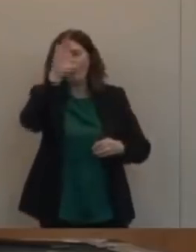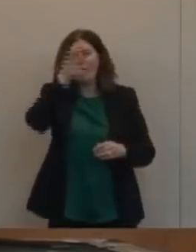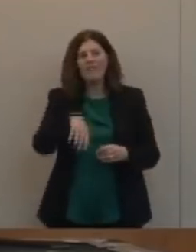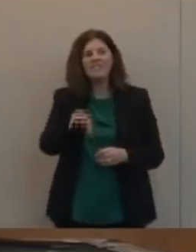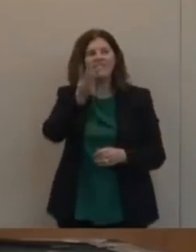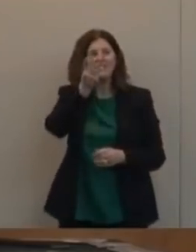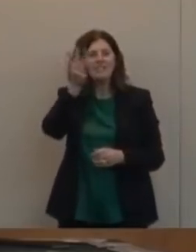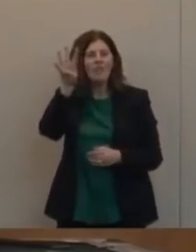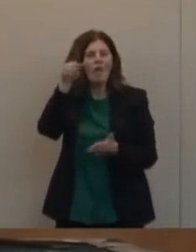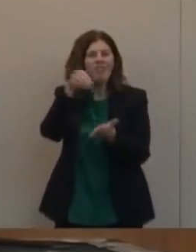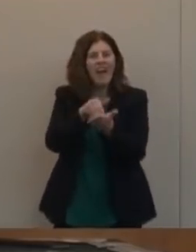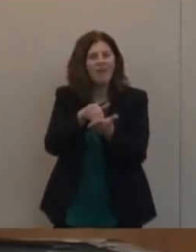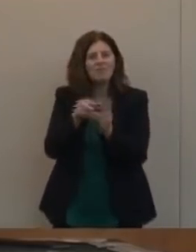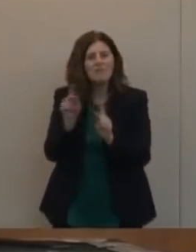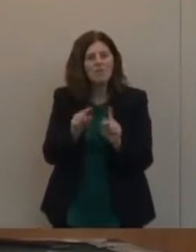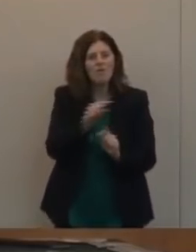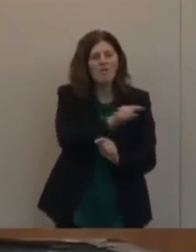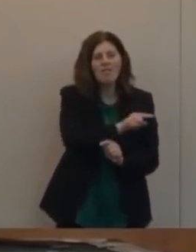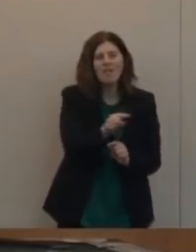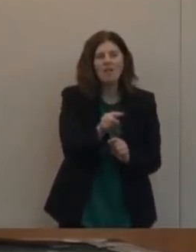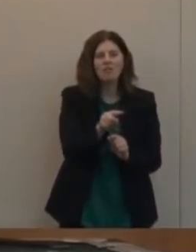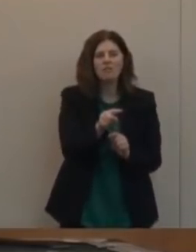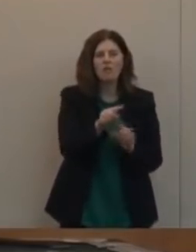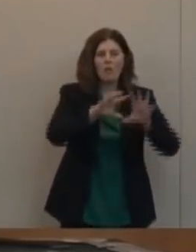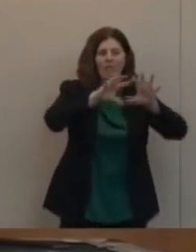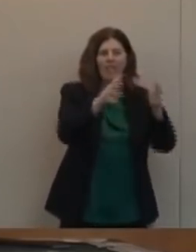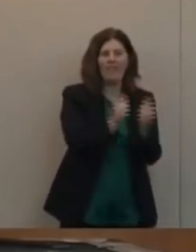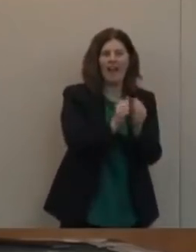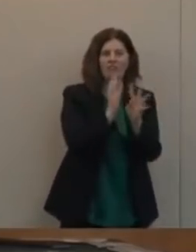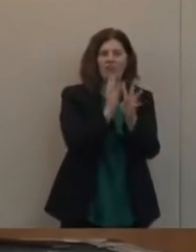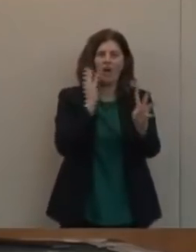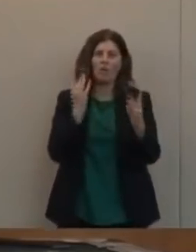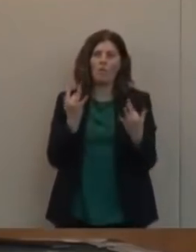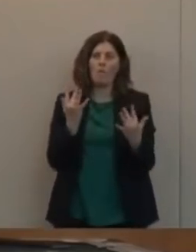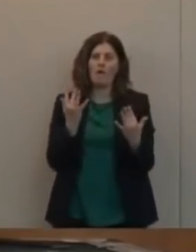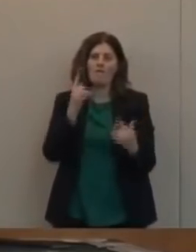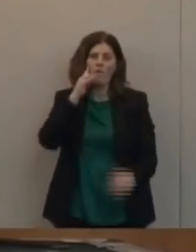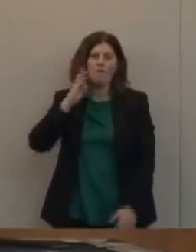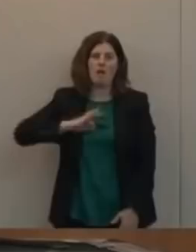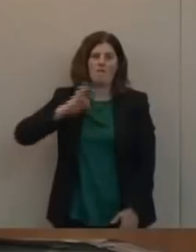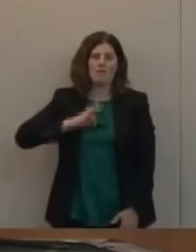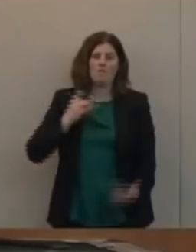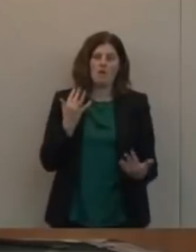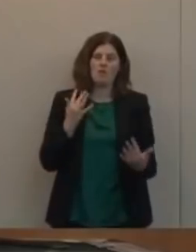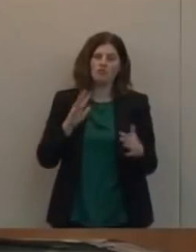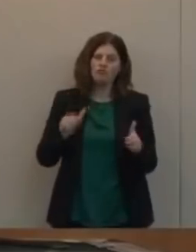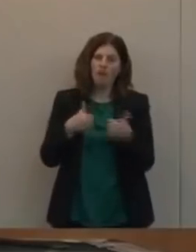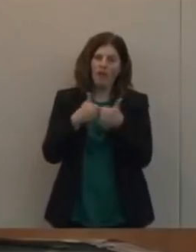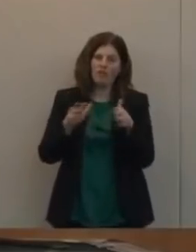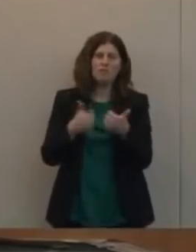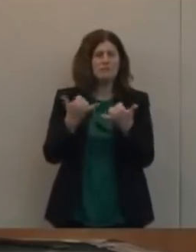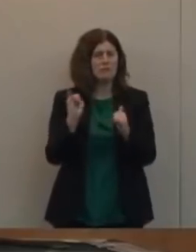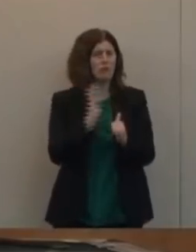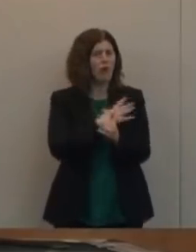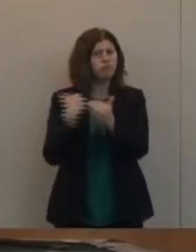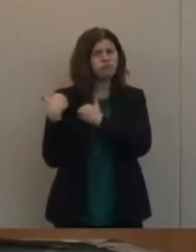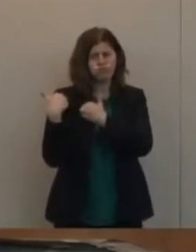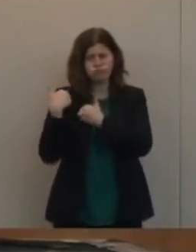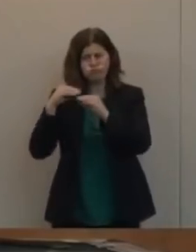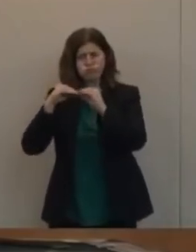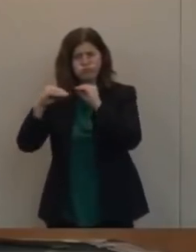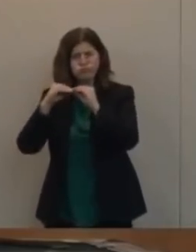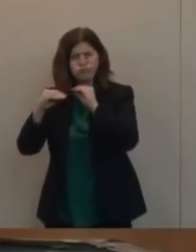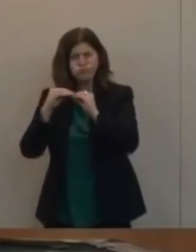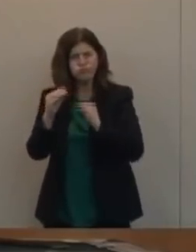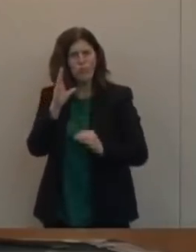64,000 people who are in that benefits queue, and so it's incredibly challenging. It's still our obligation to fix it,